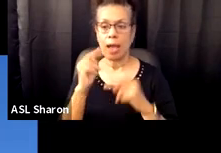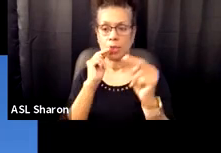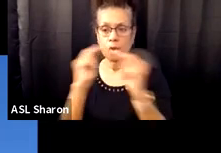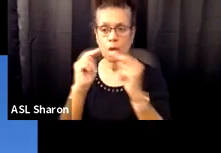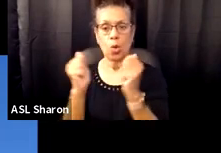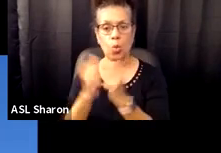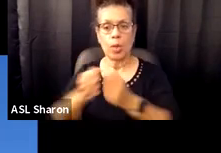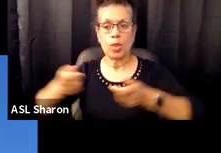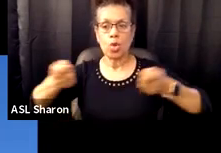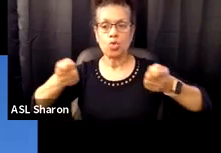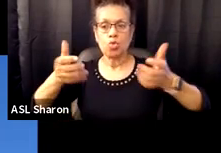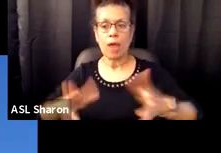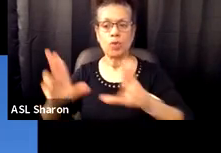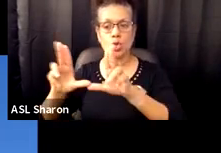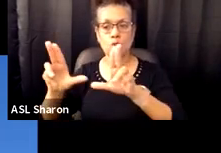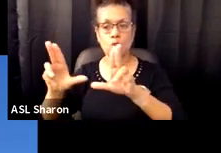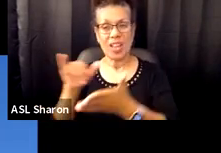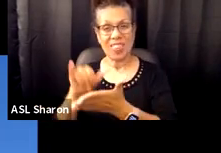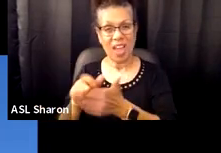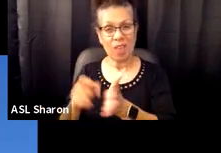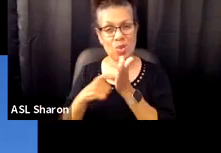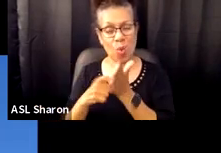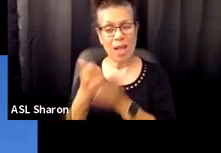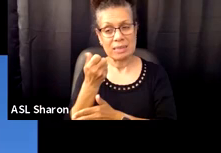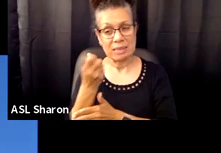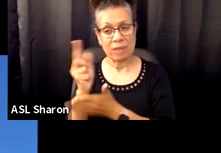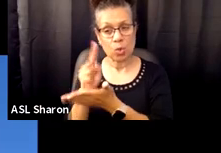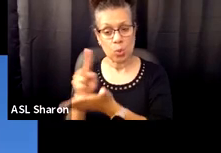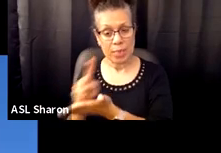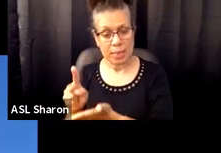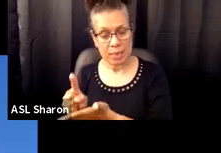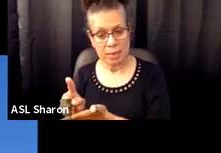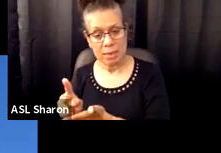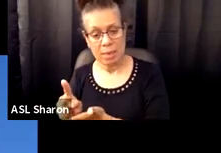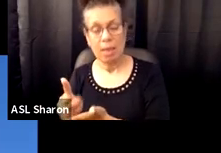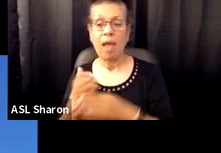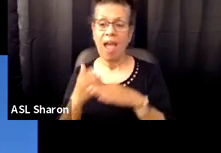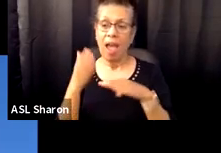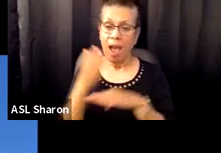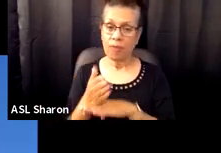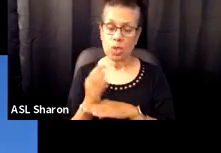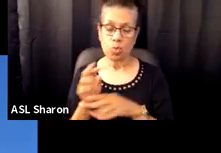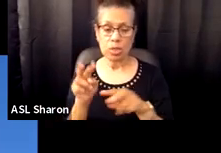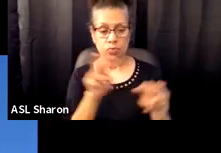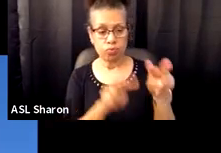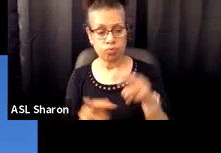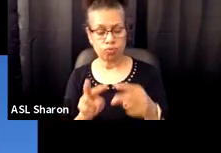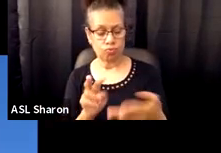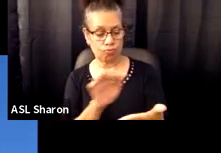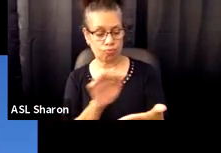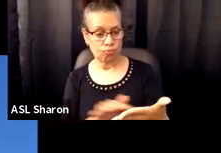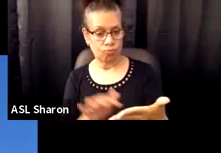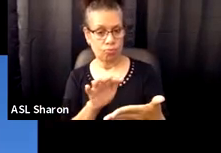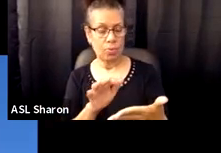union which typically takes several weeks after carefully after careful review the current after